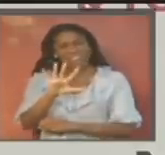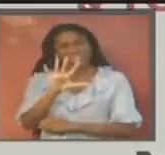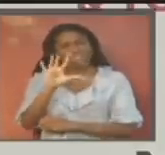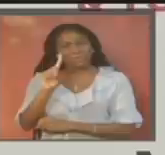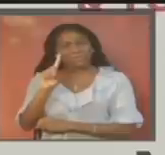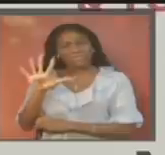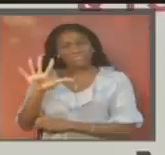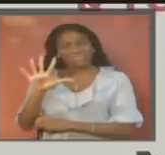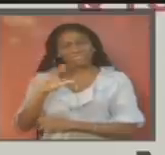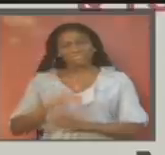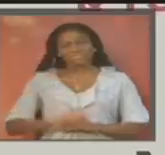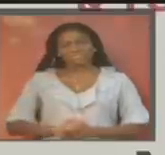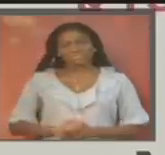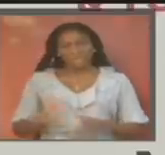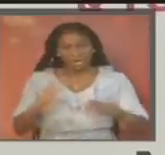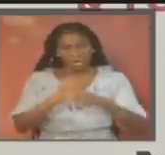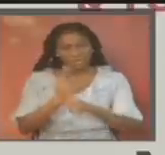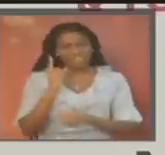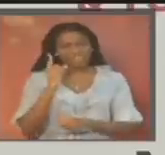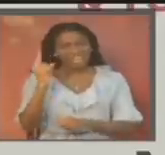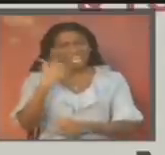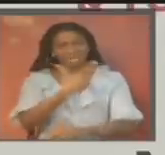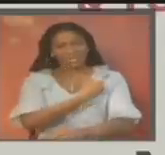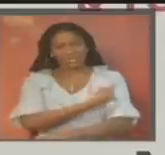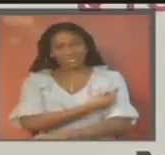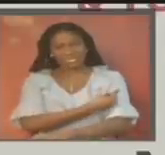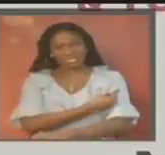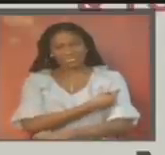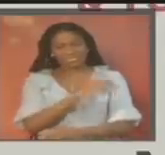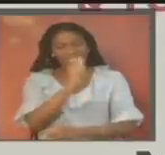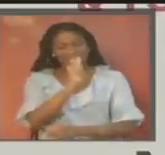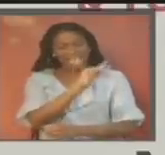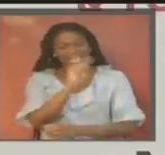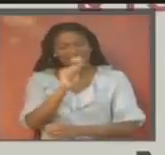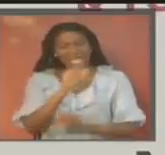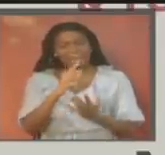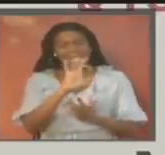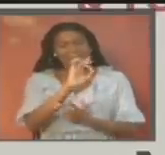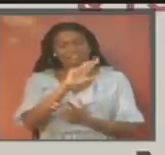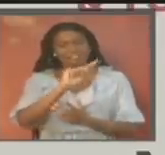158,515 with their first dose, and it's broken down AstraZeneca